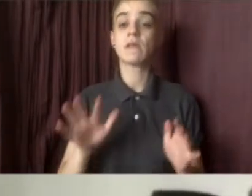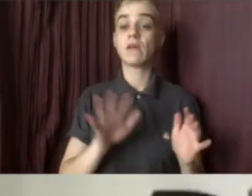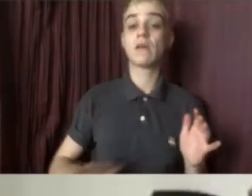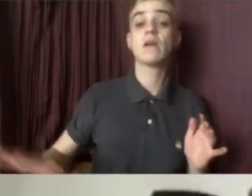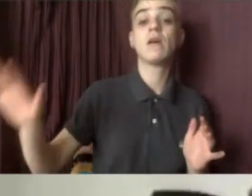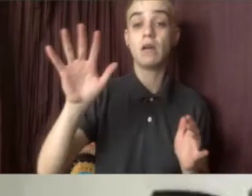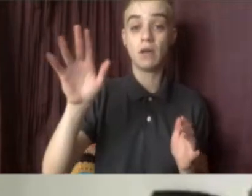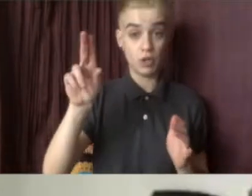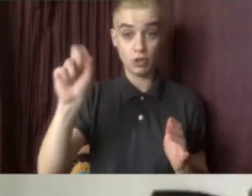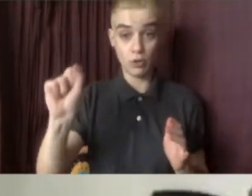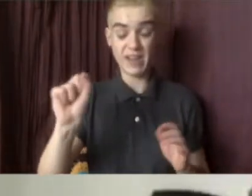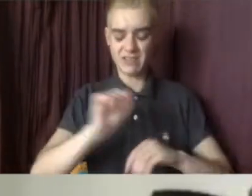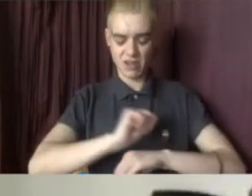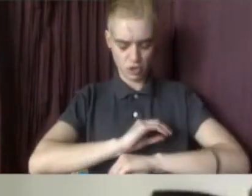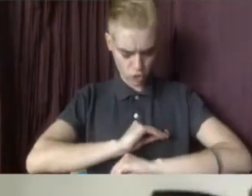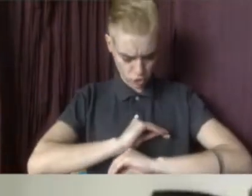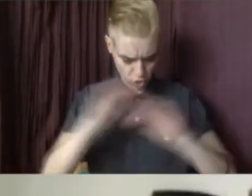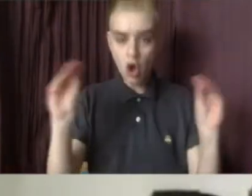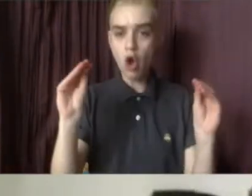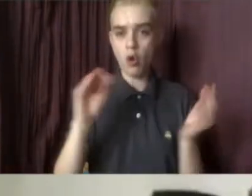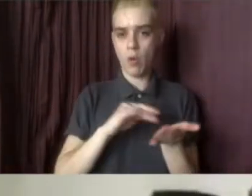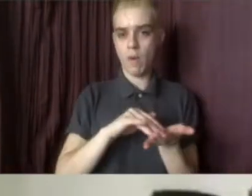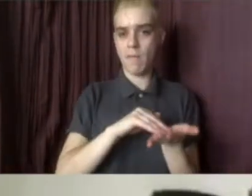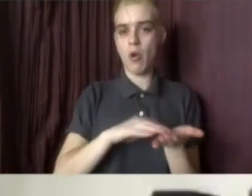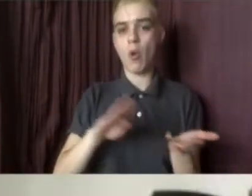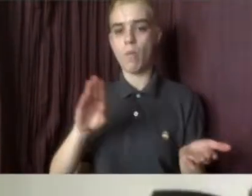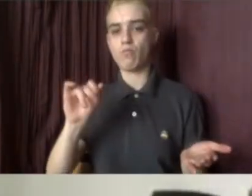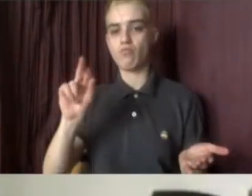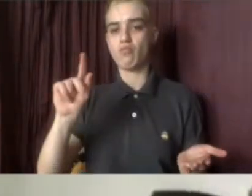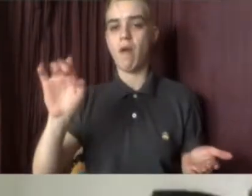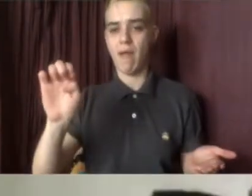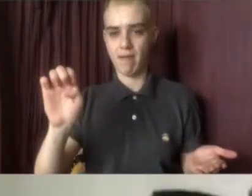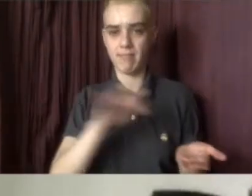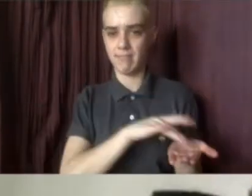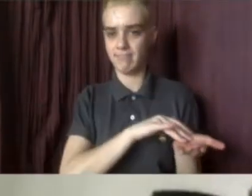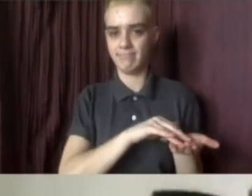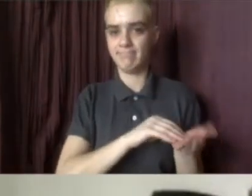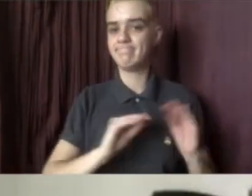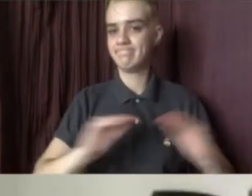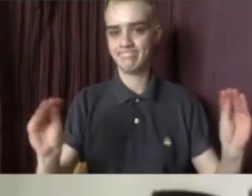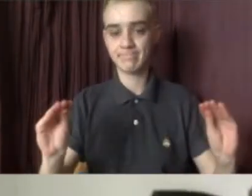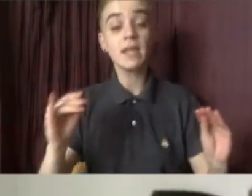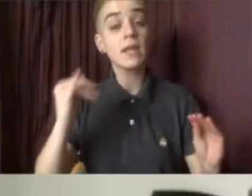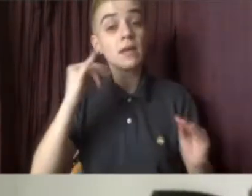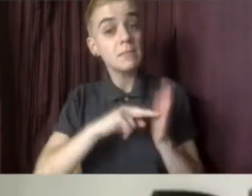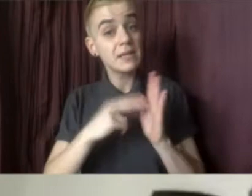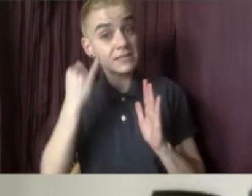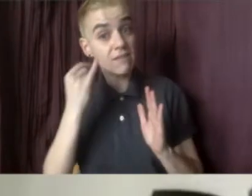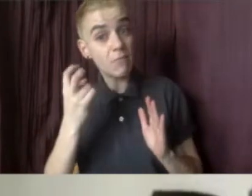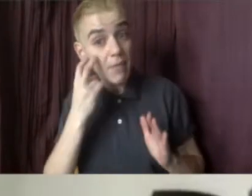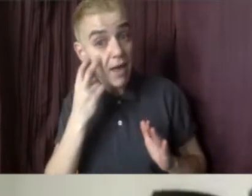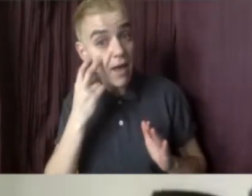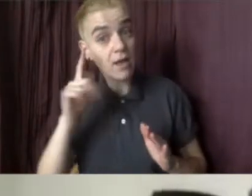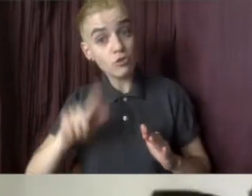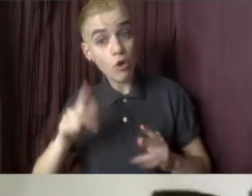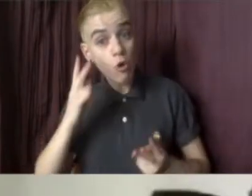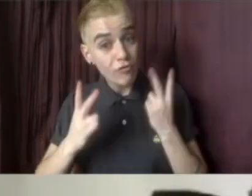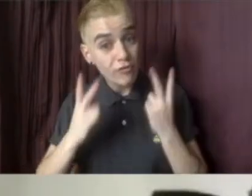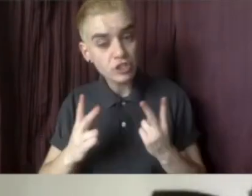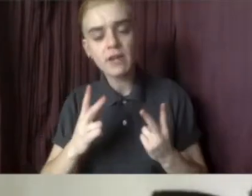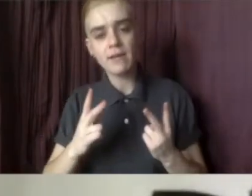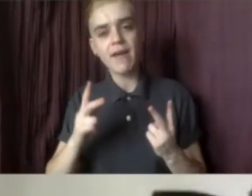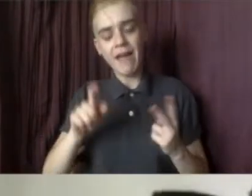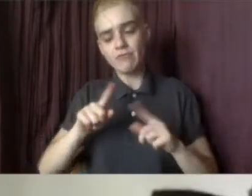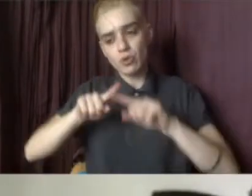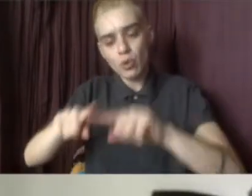allowed to cast a private individual ballot, and you are allowed to have a private individual registration. So our people